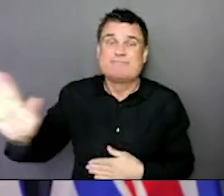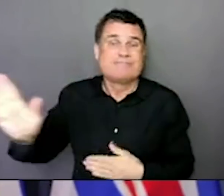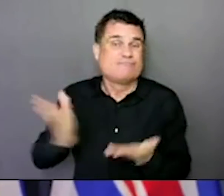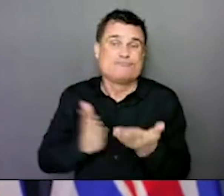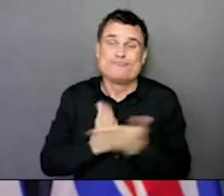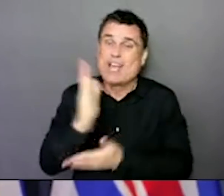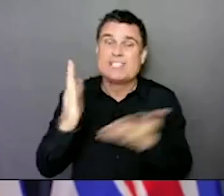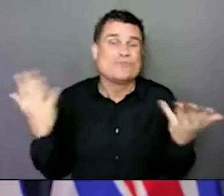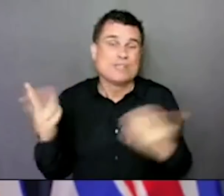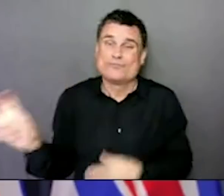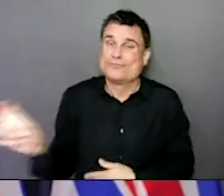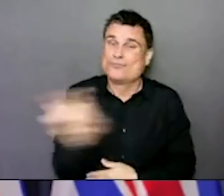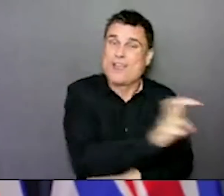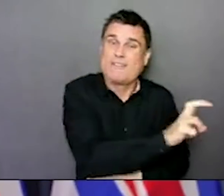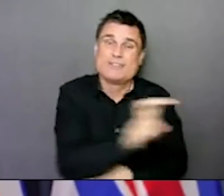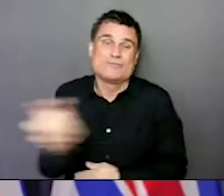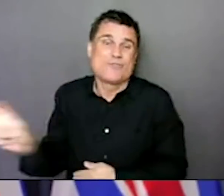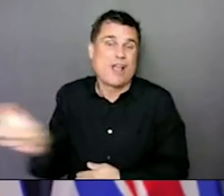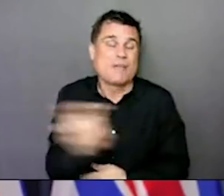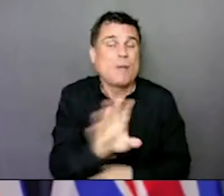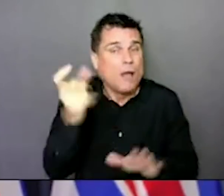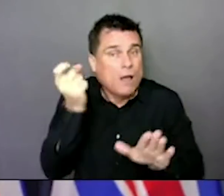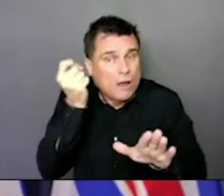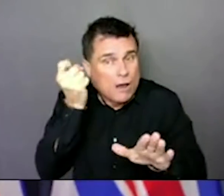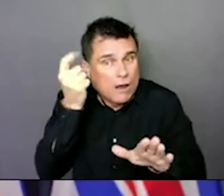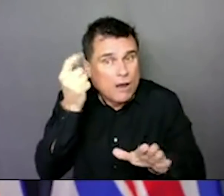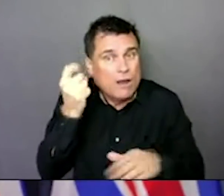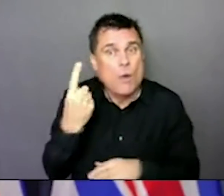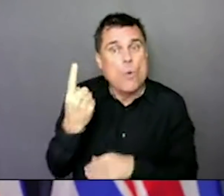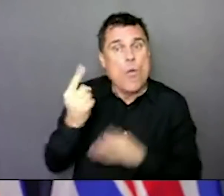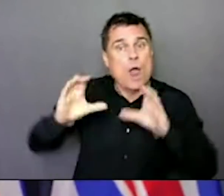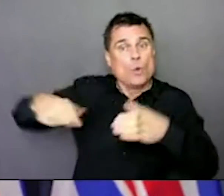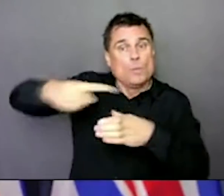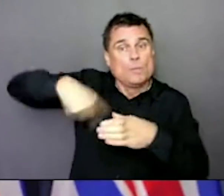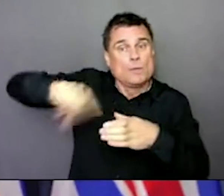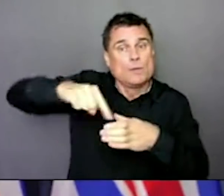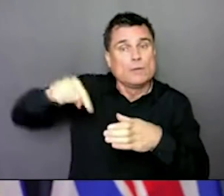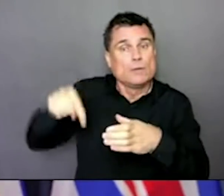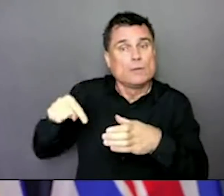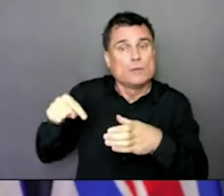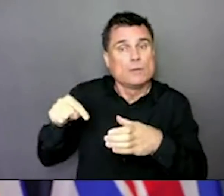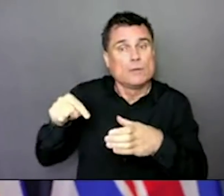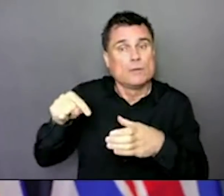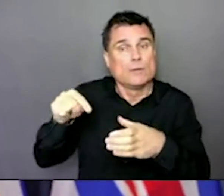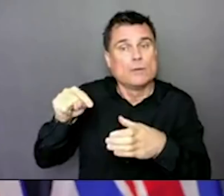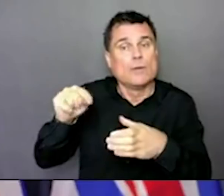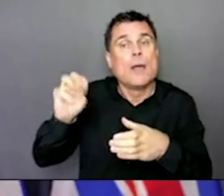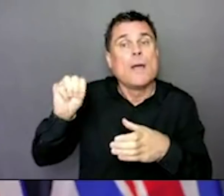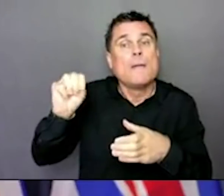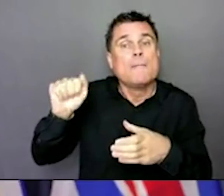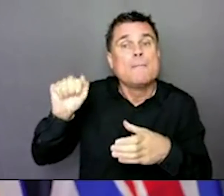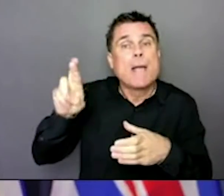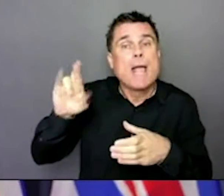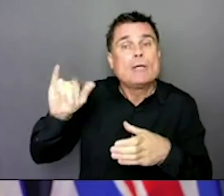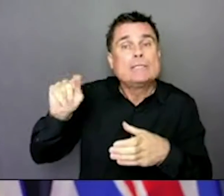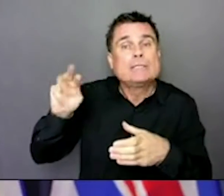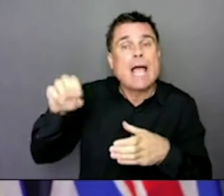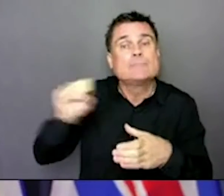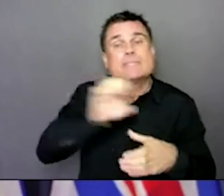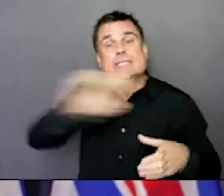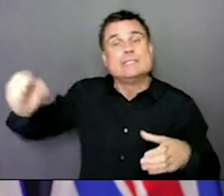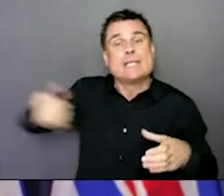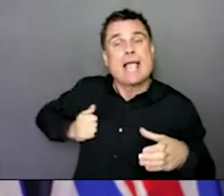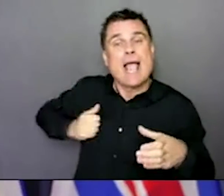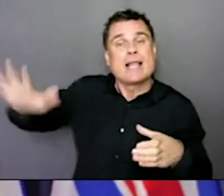in the Maritimes. And I just want to say, for context, the Maritimes population is not as large as that of British